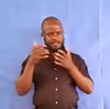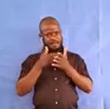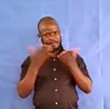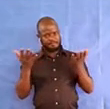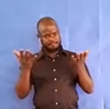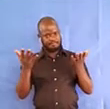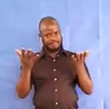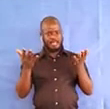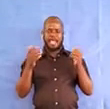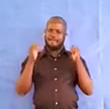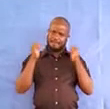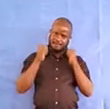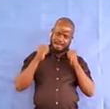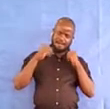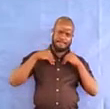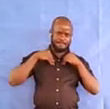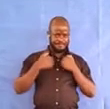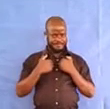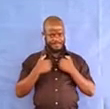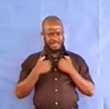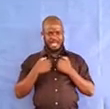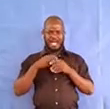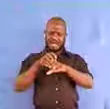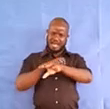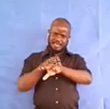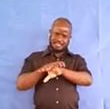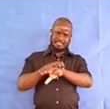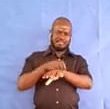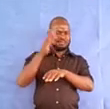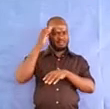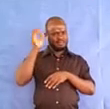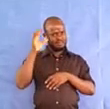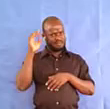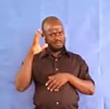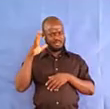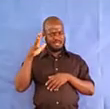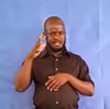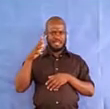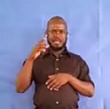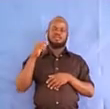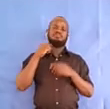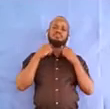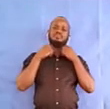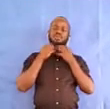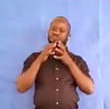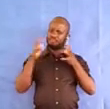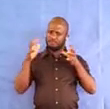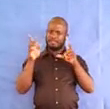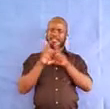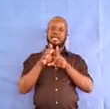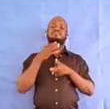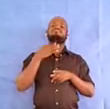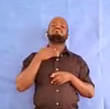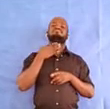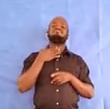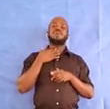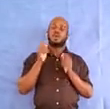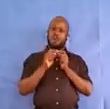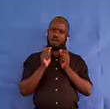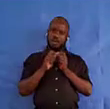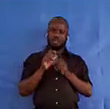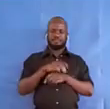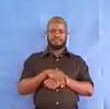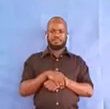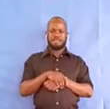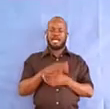have a flu-like illness. Symptoms may include fever, fatigue, rash, headache, swollen lymph